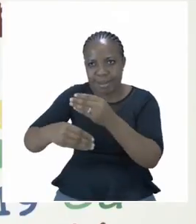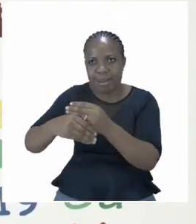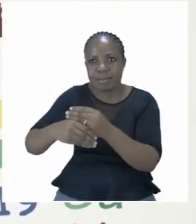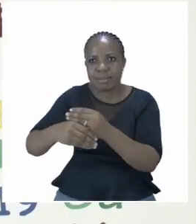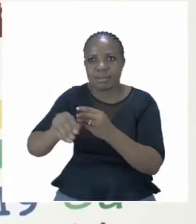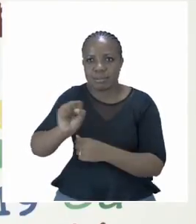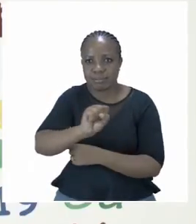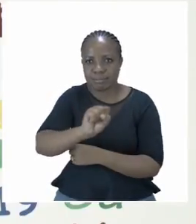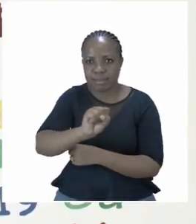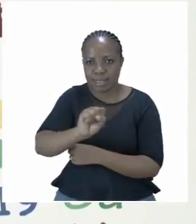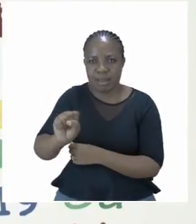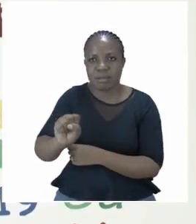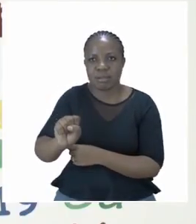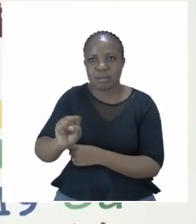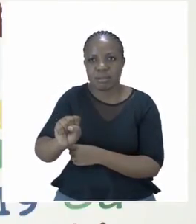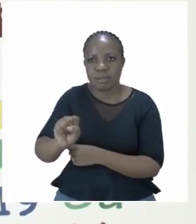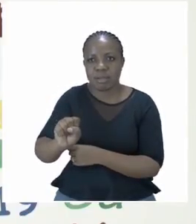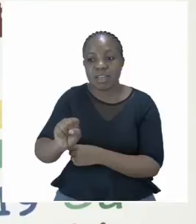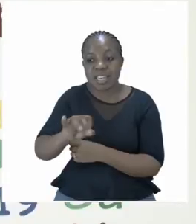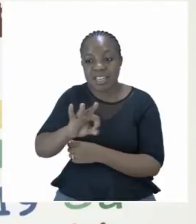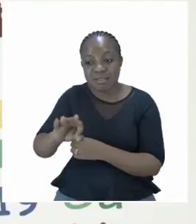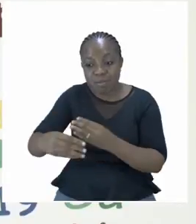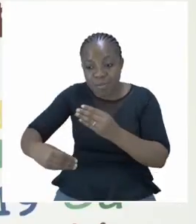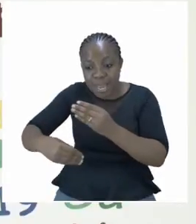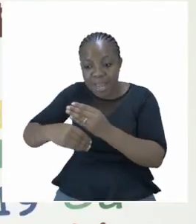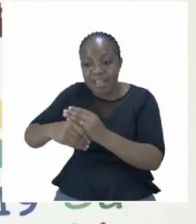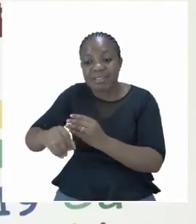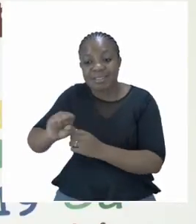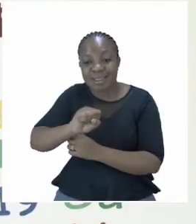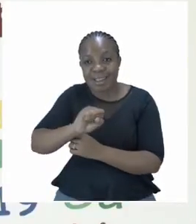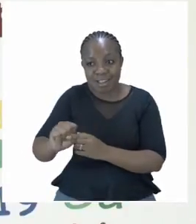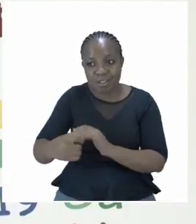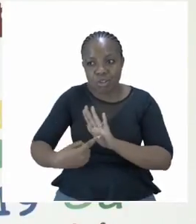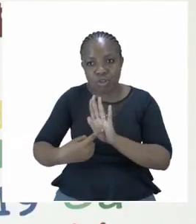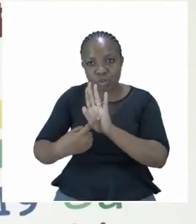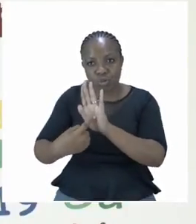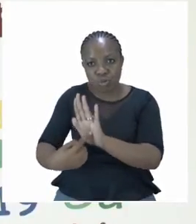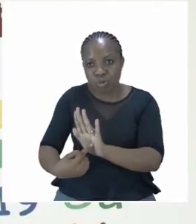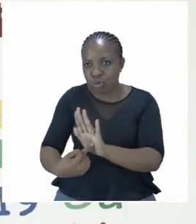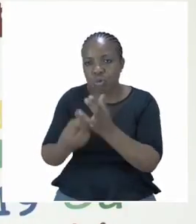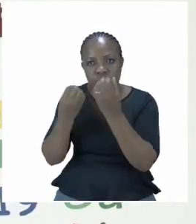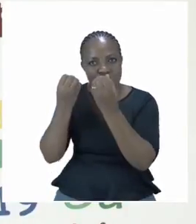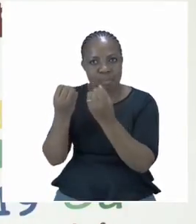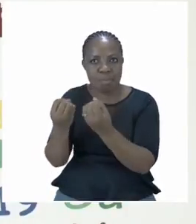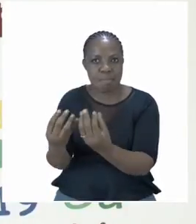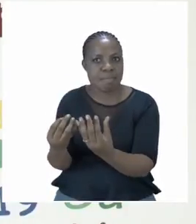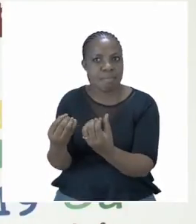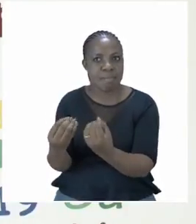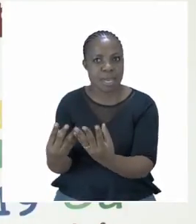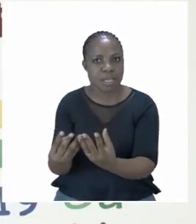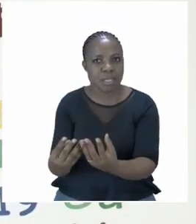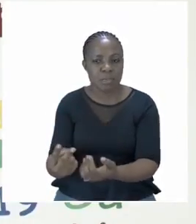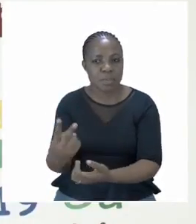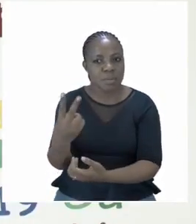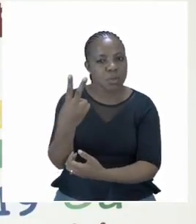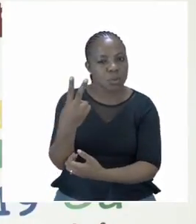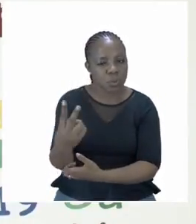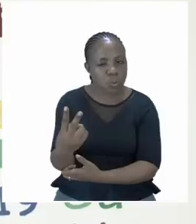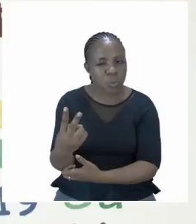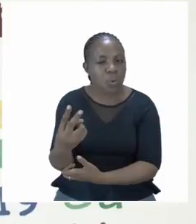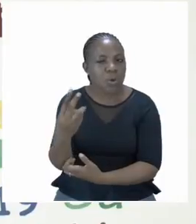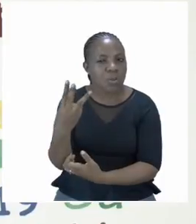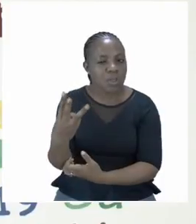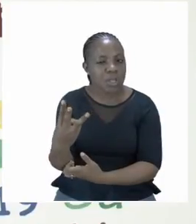the one that changes the word from singular, which means one,